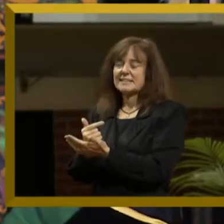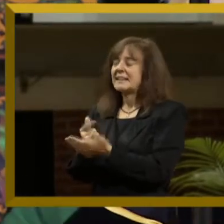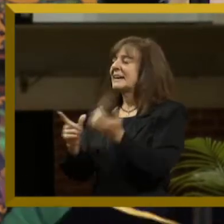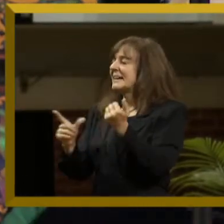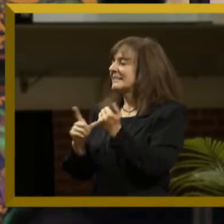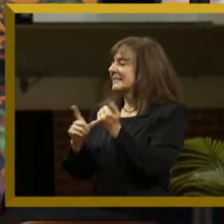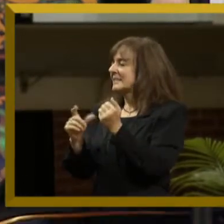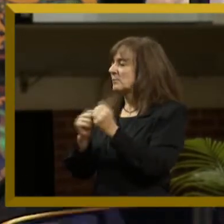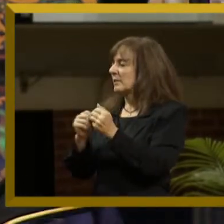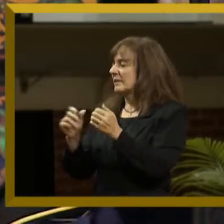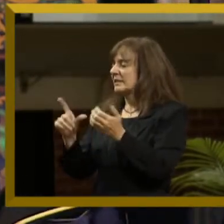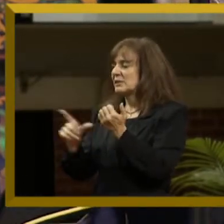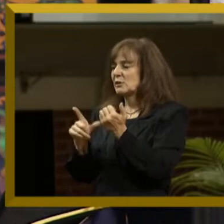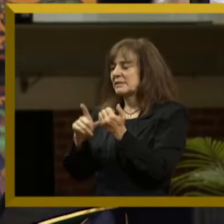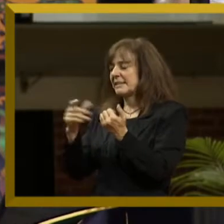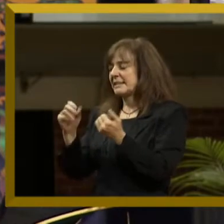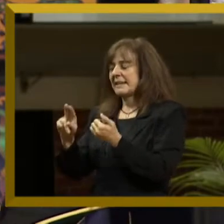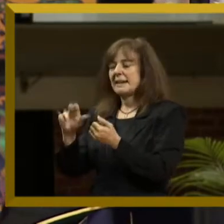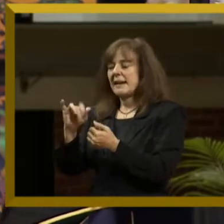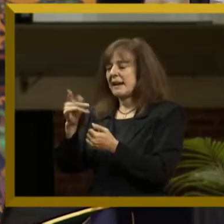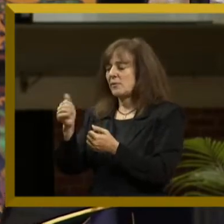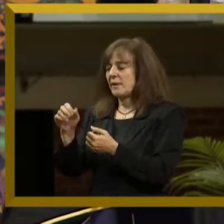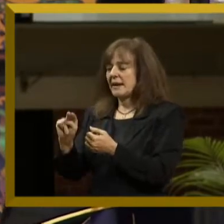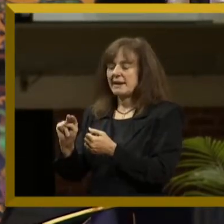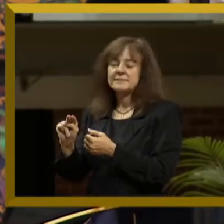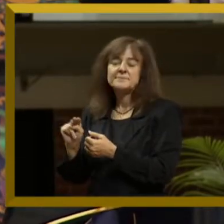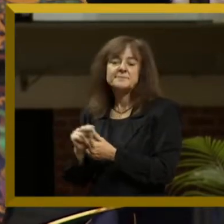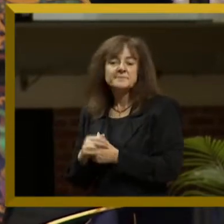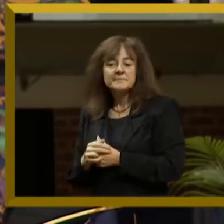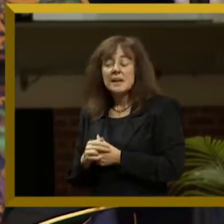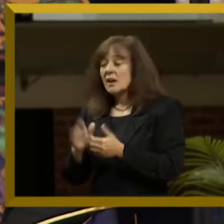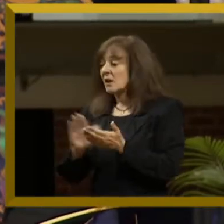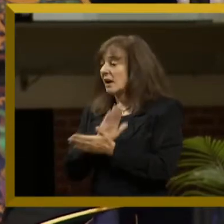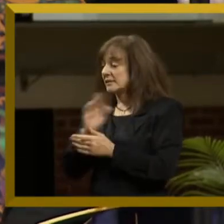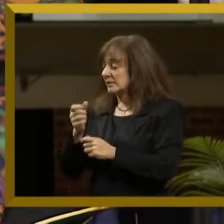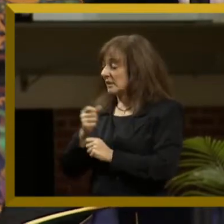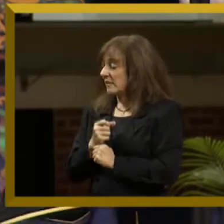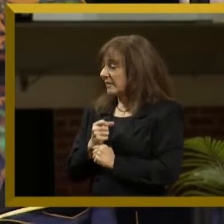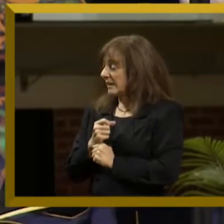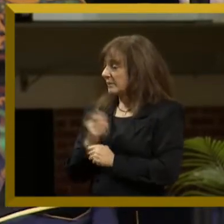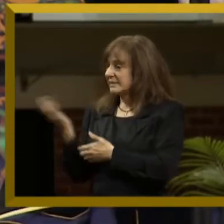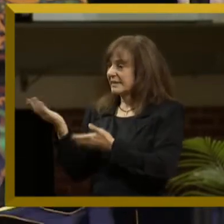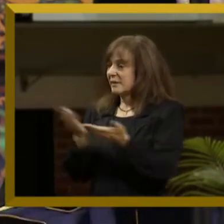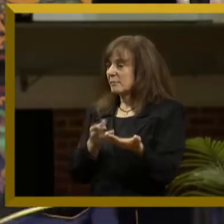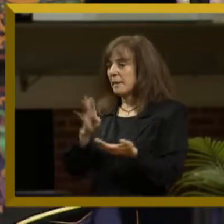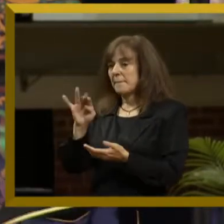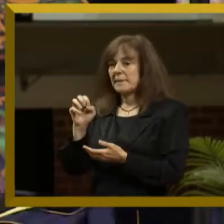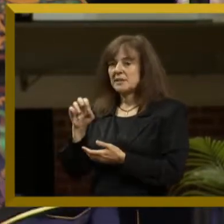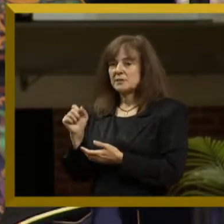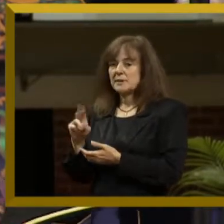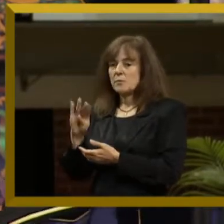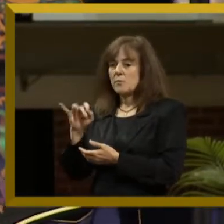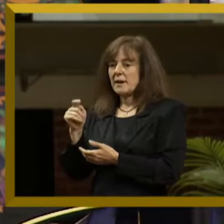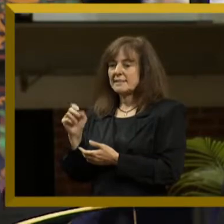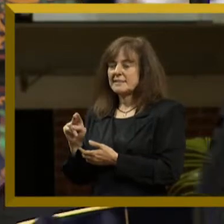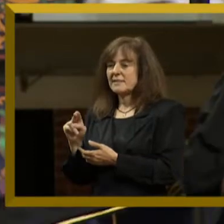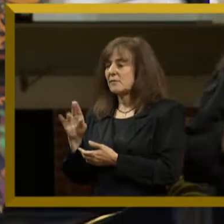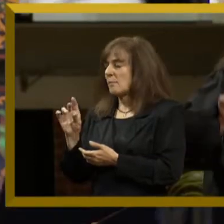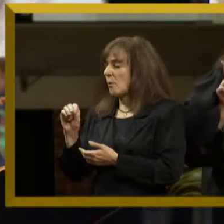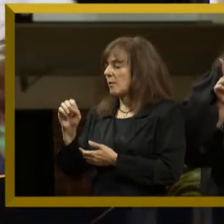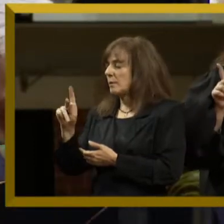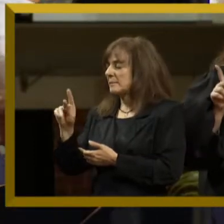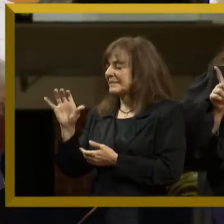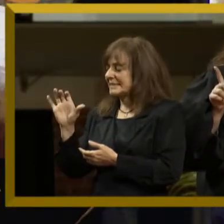assisted by Associate Dean Adrienne Sinago. The college's gonfalon was carried by Benjamin Watson. Benjamin's from Oklahoma City and